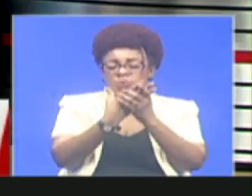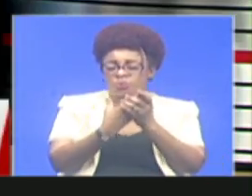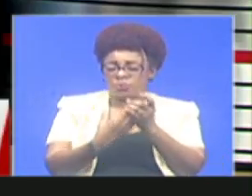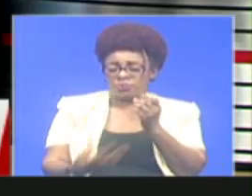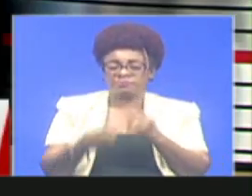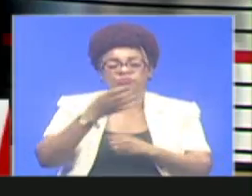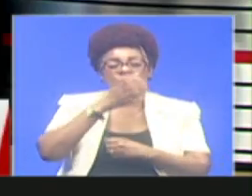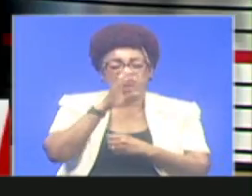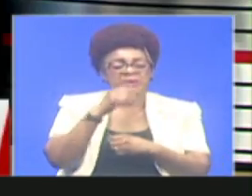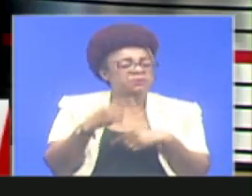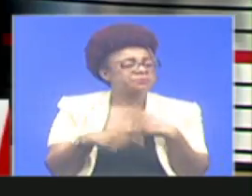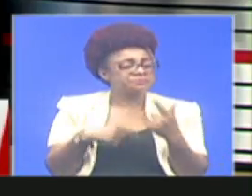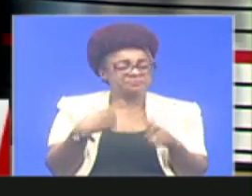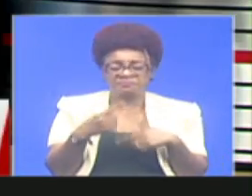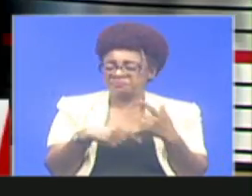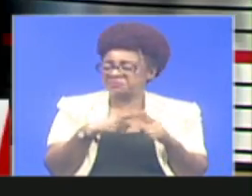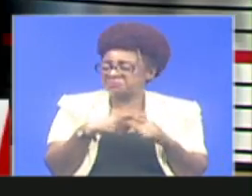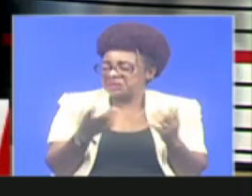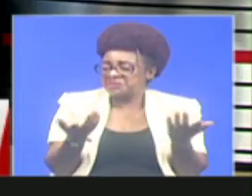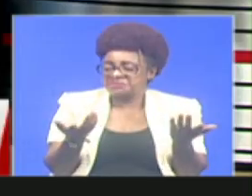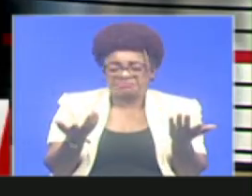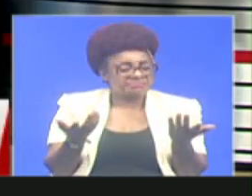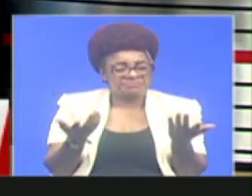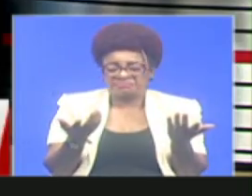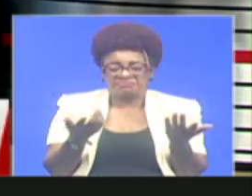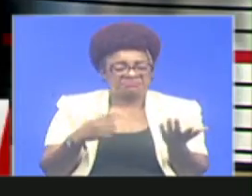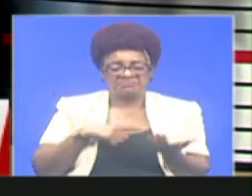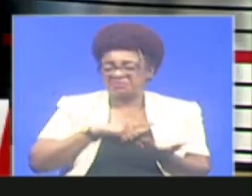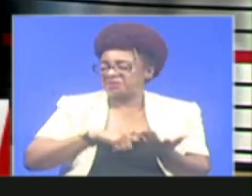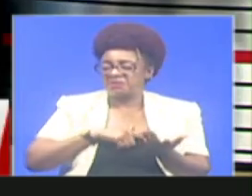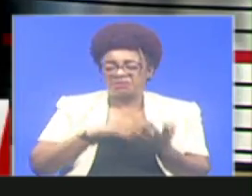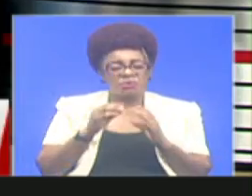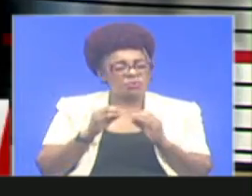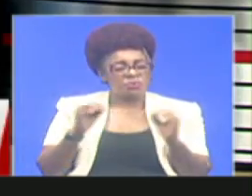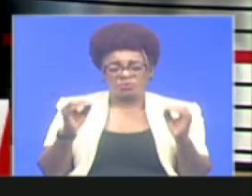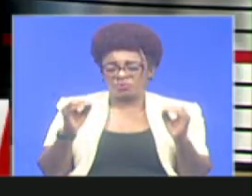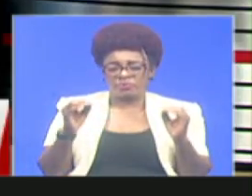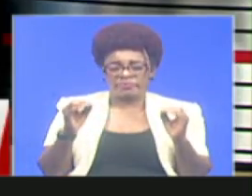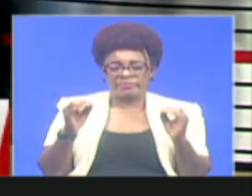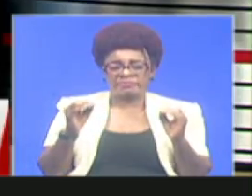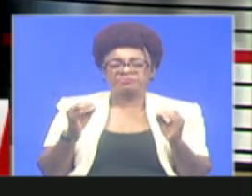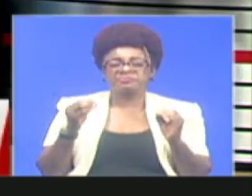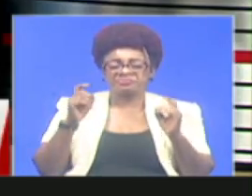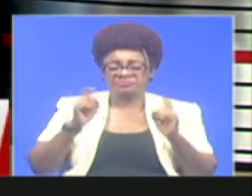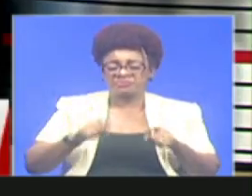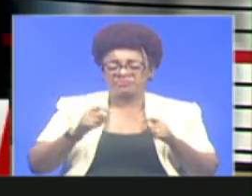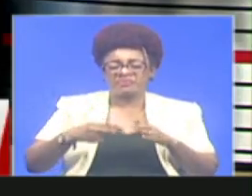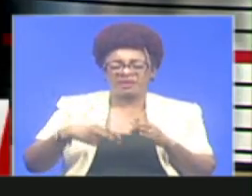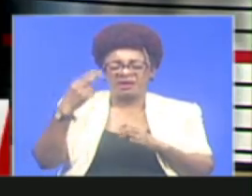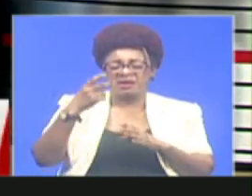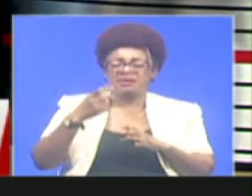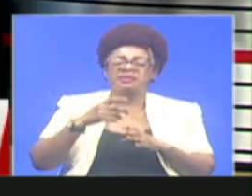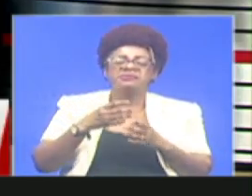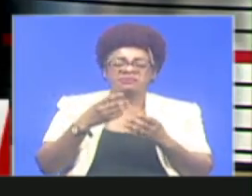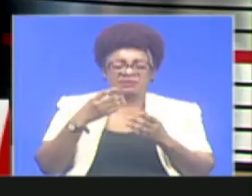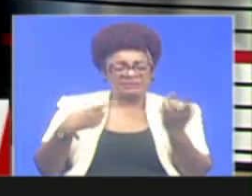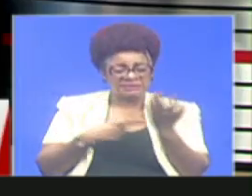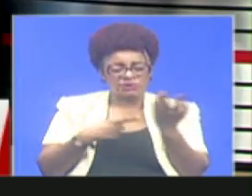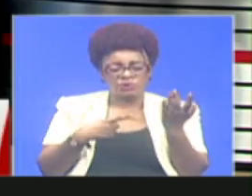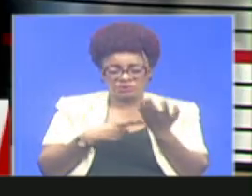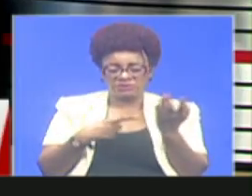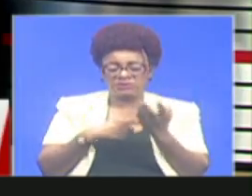continues. Now, there is still no sight of the bodies or the vehicle itself, despite employing high-tech equipment and professional divers from various government agencies.